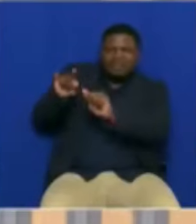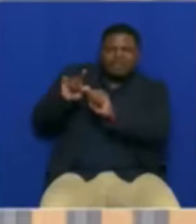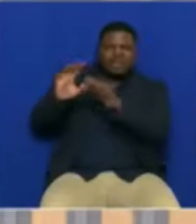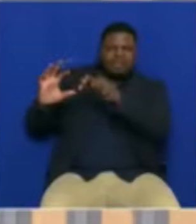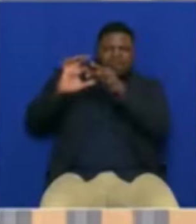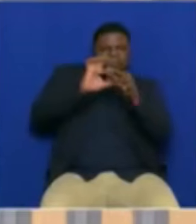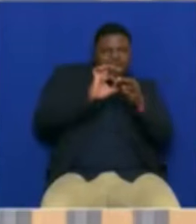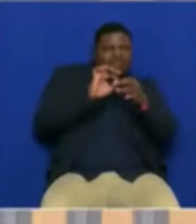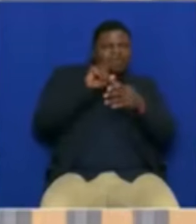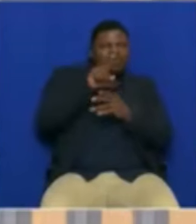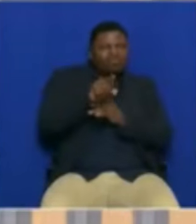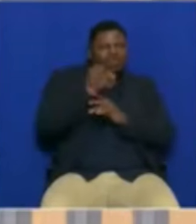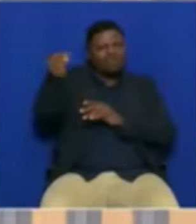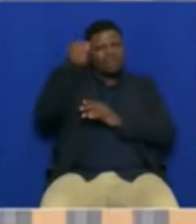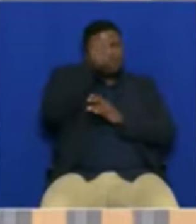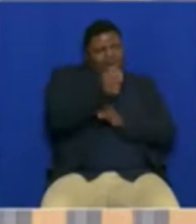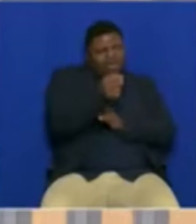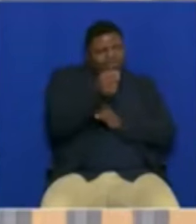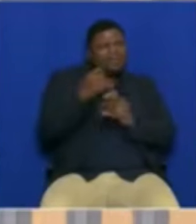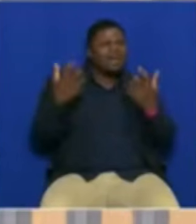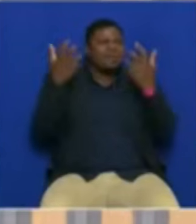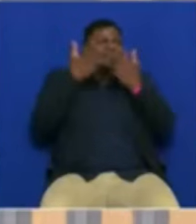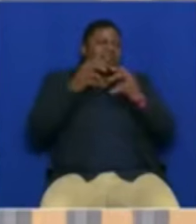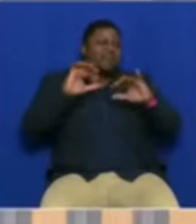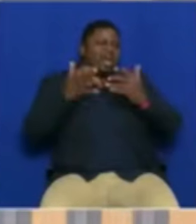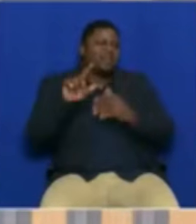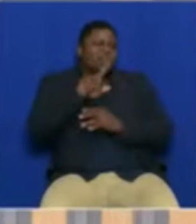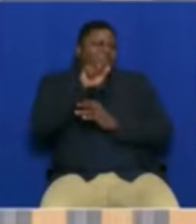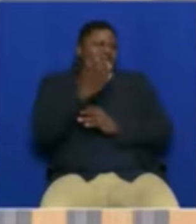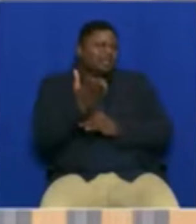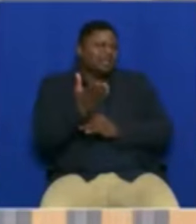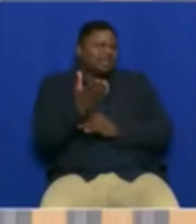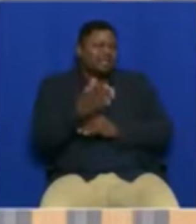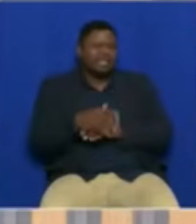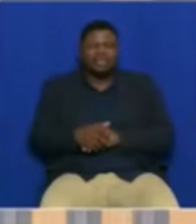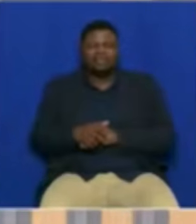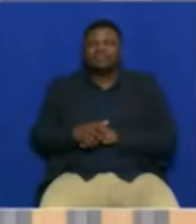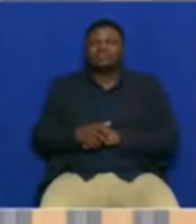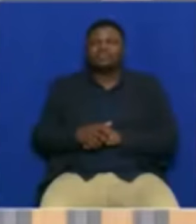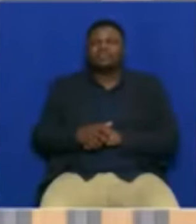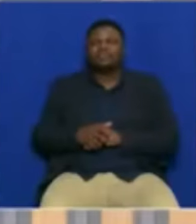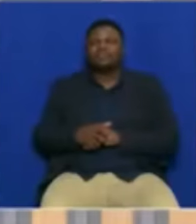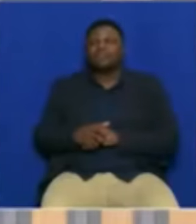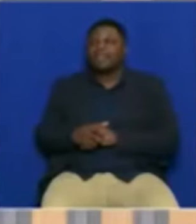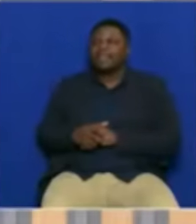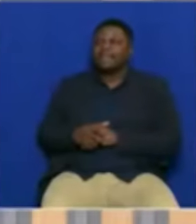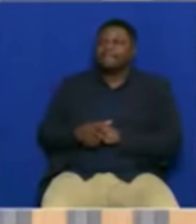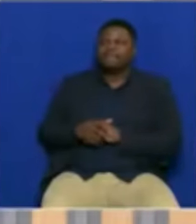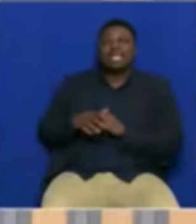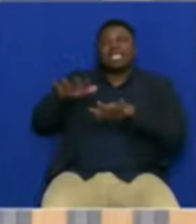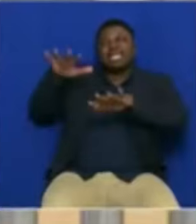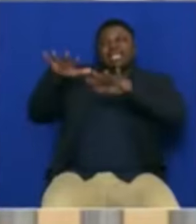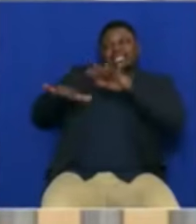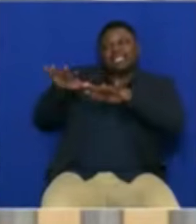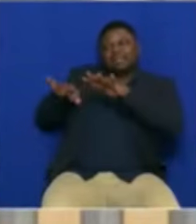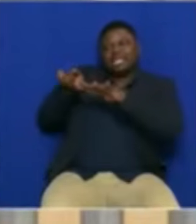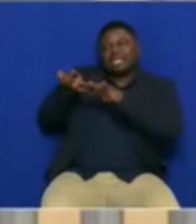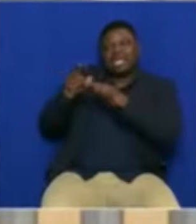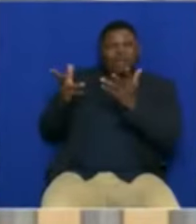sir. No. Let's just deal with this one, Similar please. with Mrs. Mokwele. Yeah. If we find, for